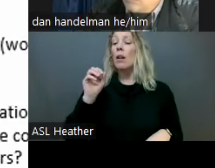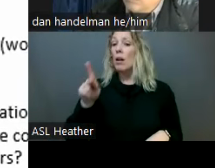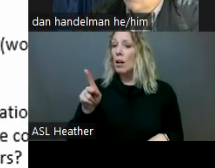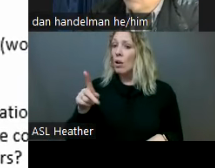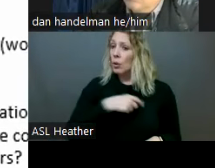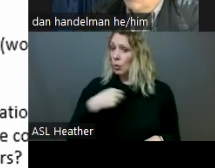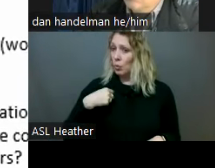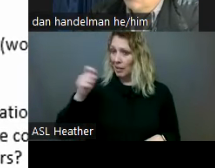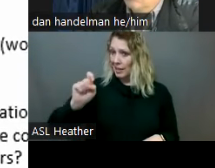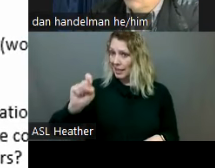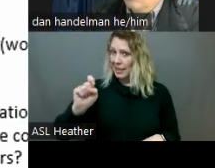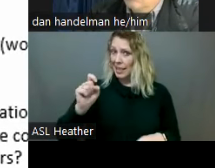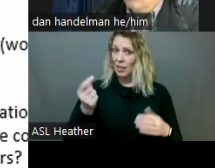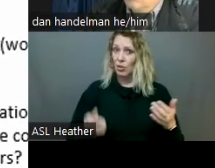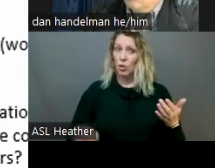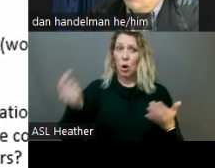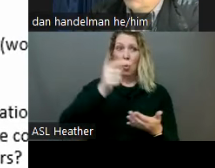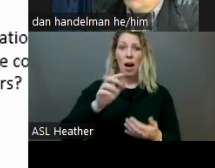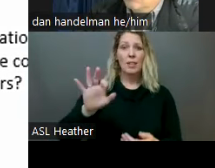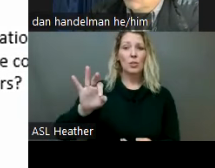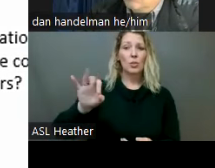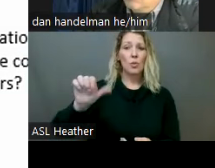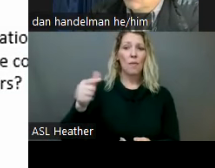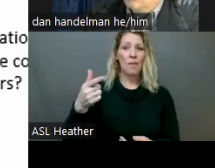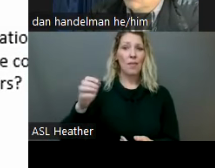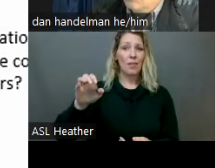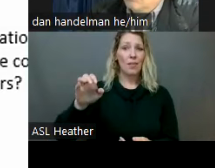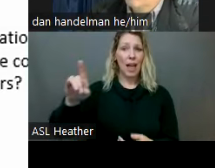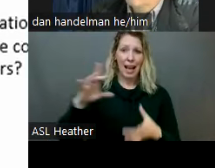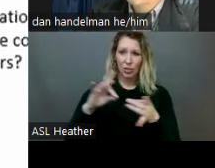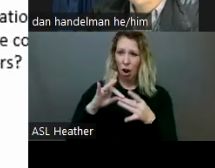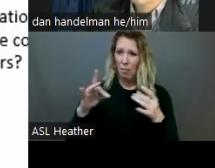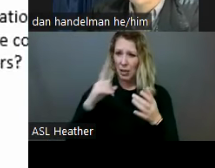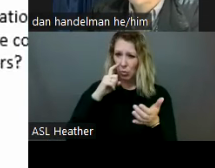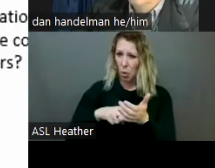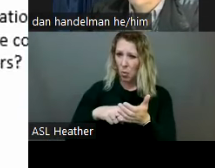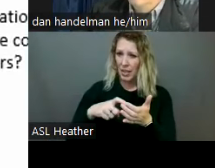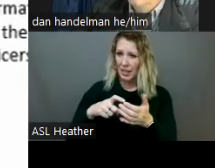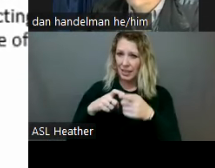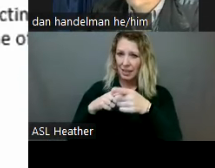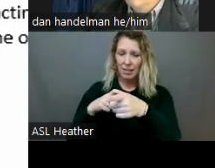Do we need to go to the flagged comment to notice? I can't read it, so.